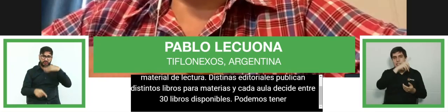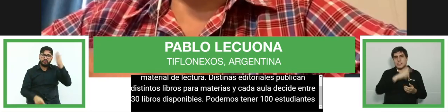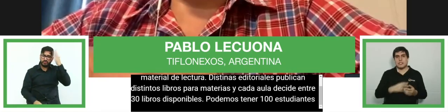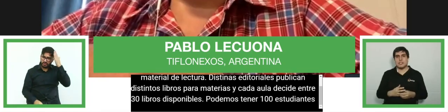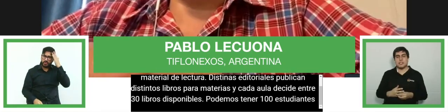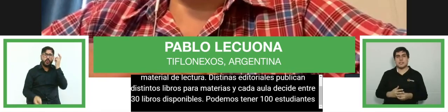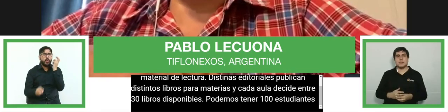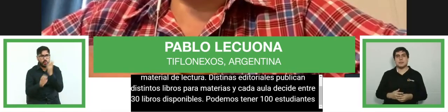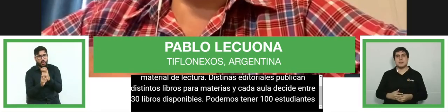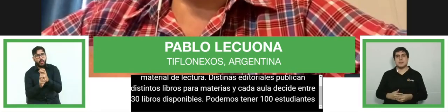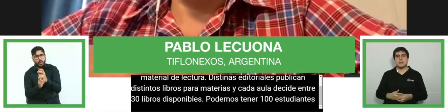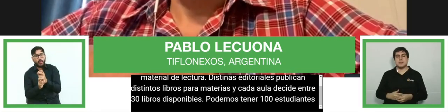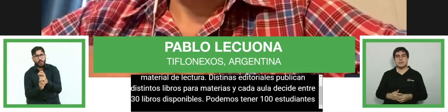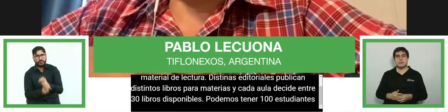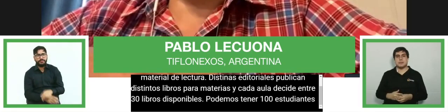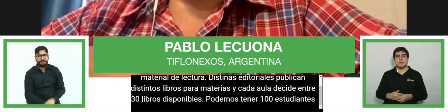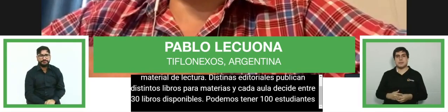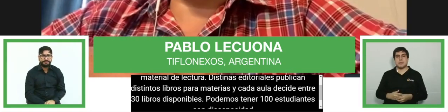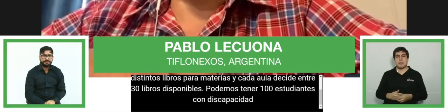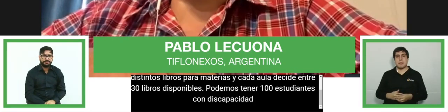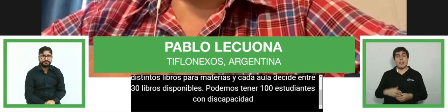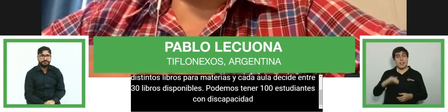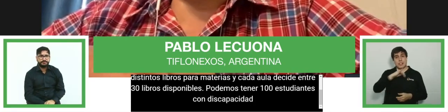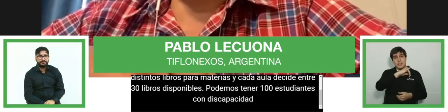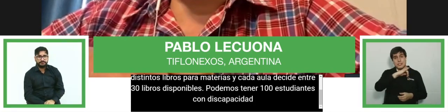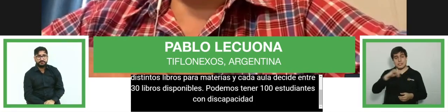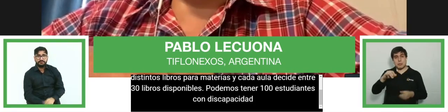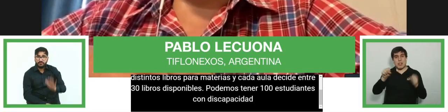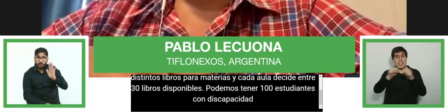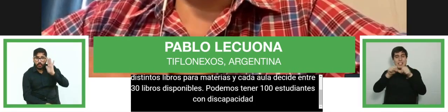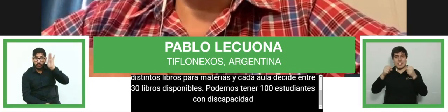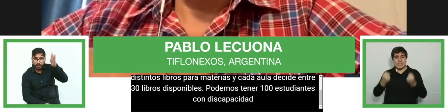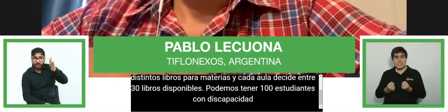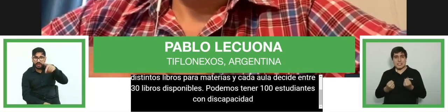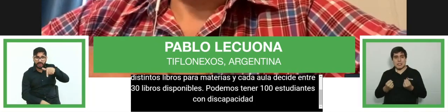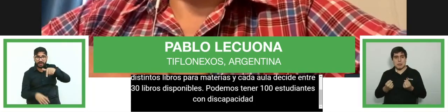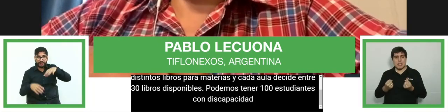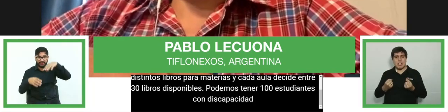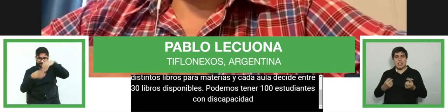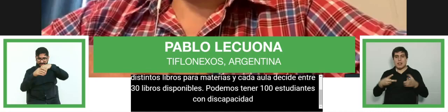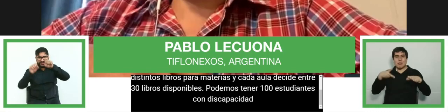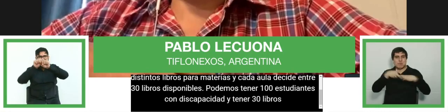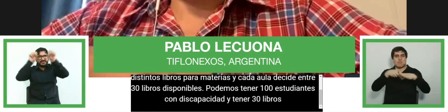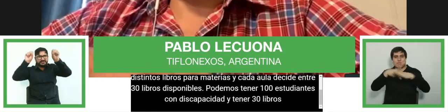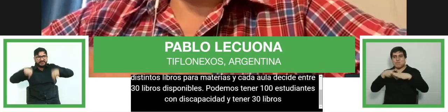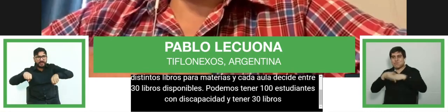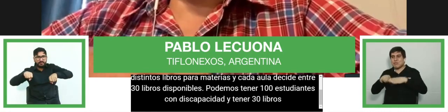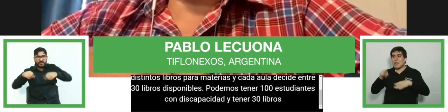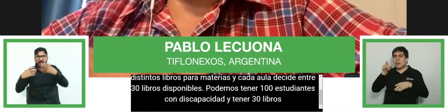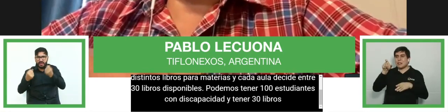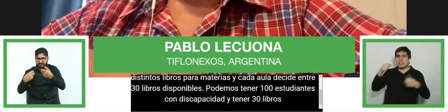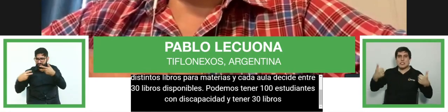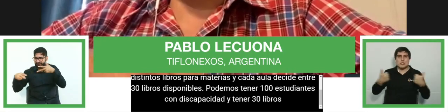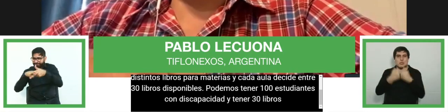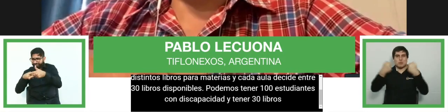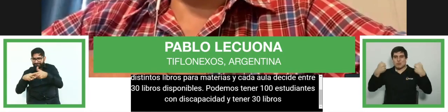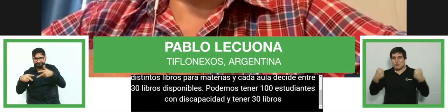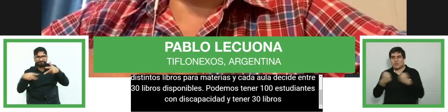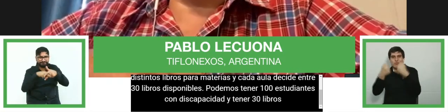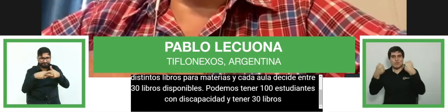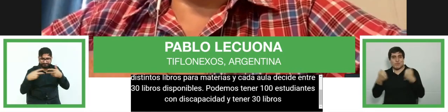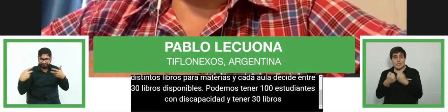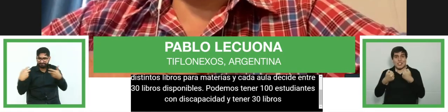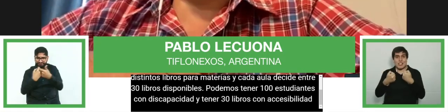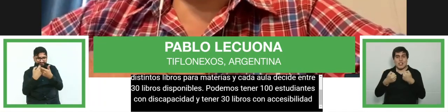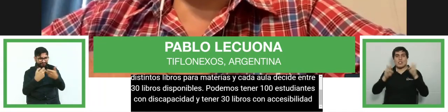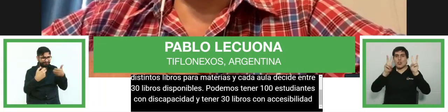the classmates. So that the system already makes it complex and crashes with this idea of inclusive